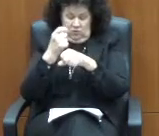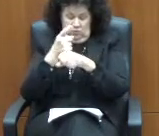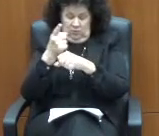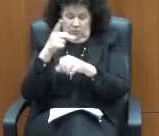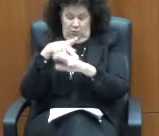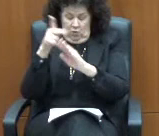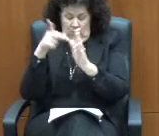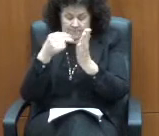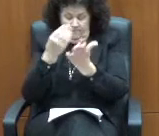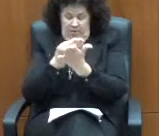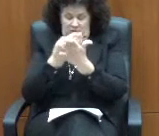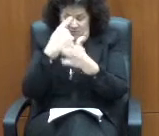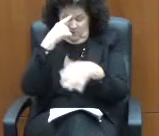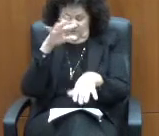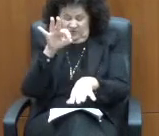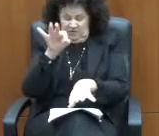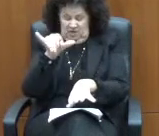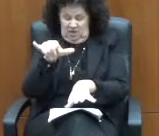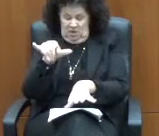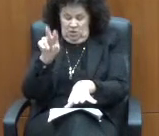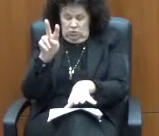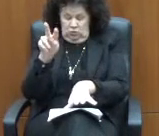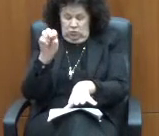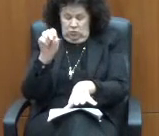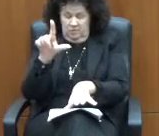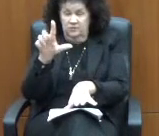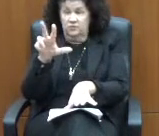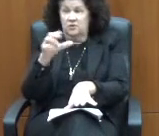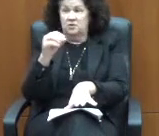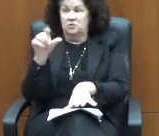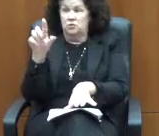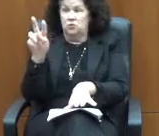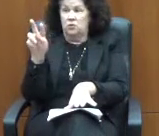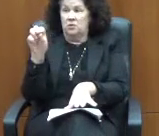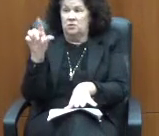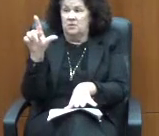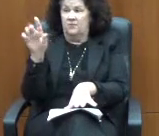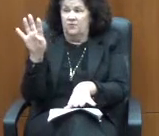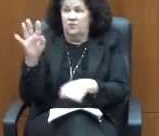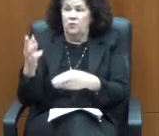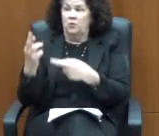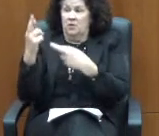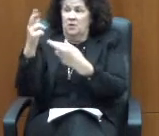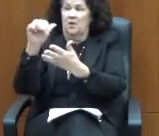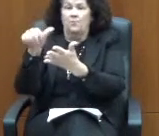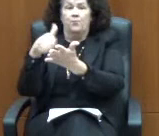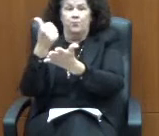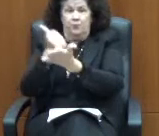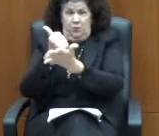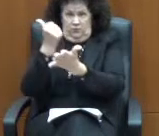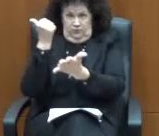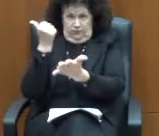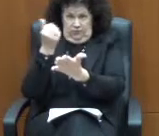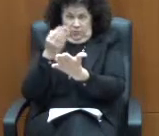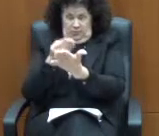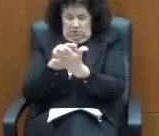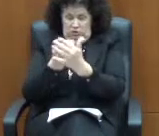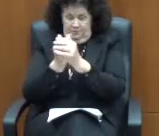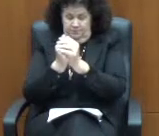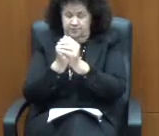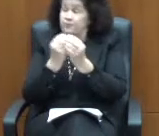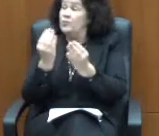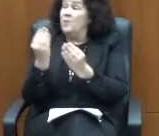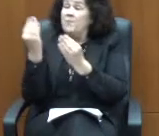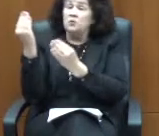year 2023-2024. Recommendation is to approve the program and budget as outlined.